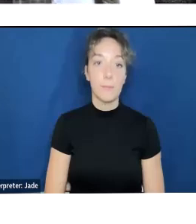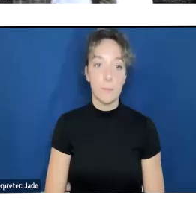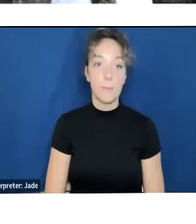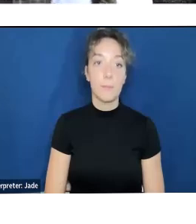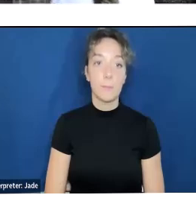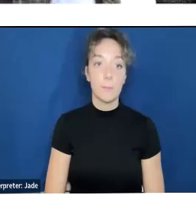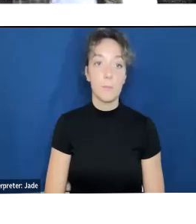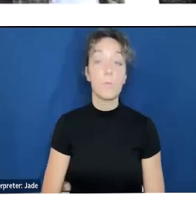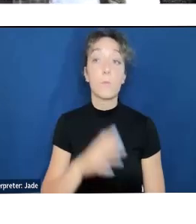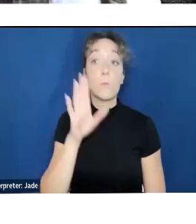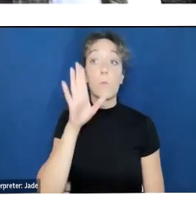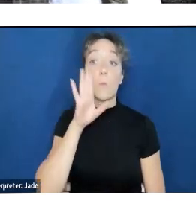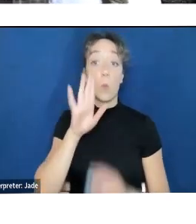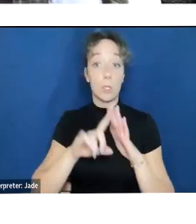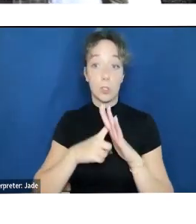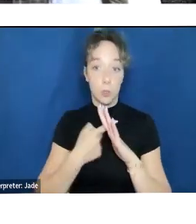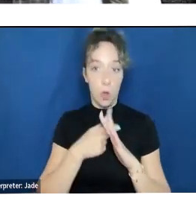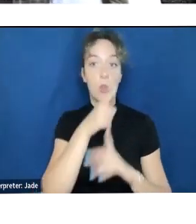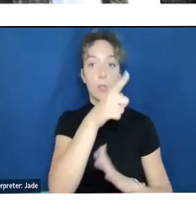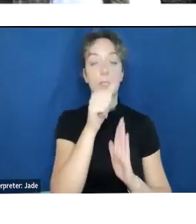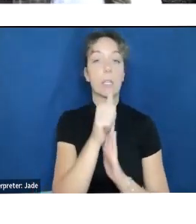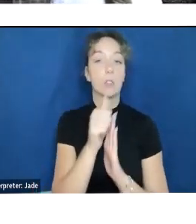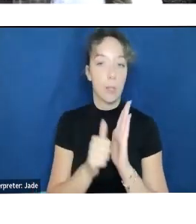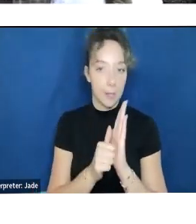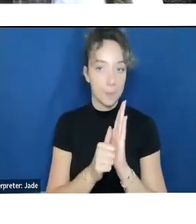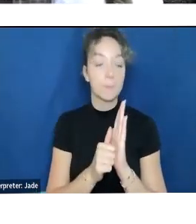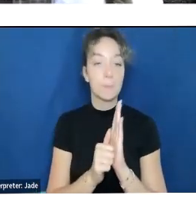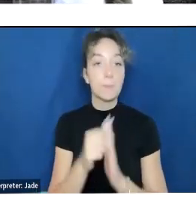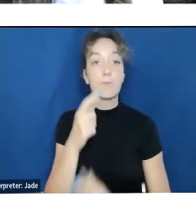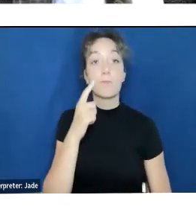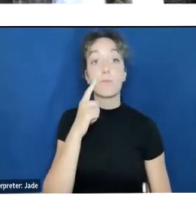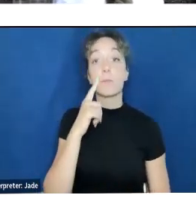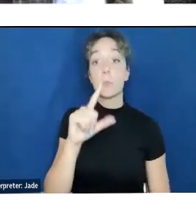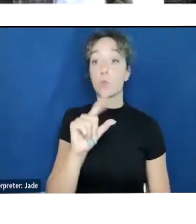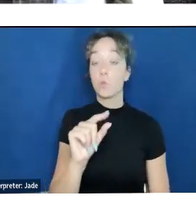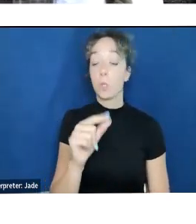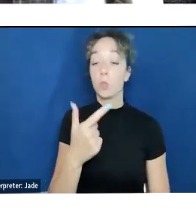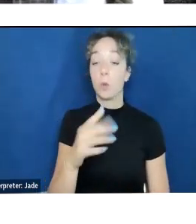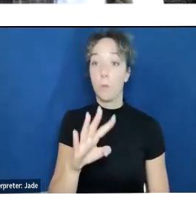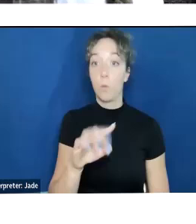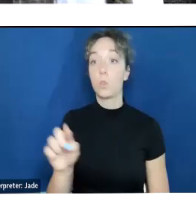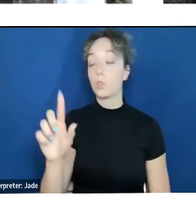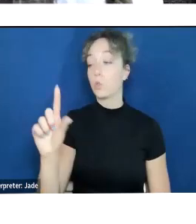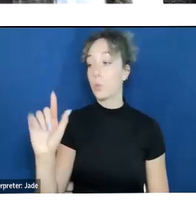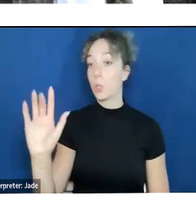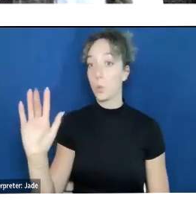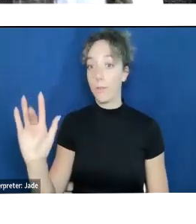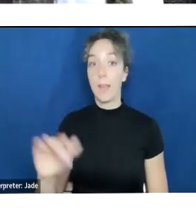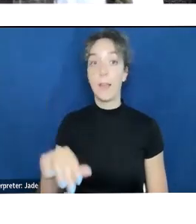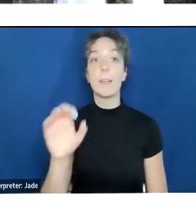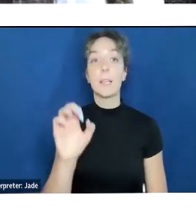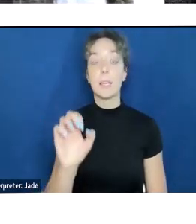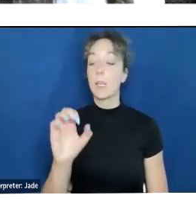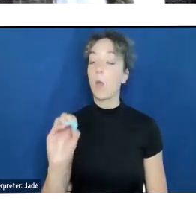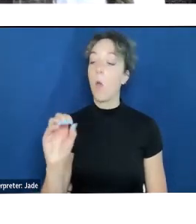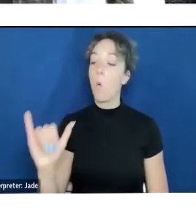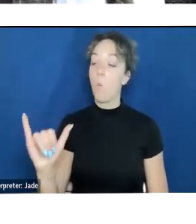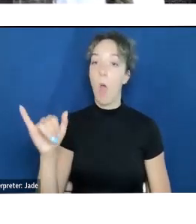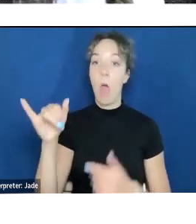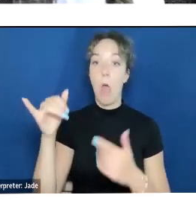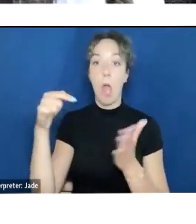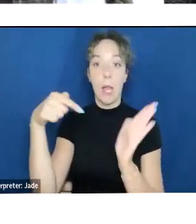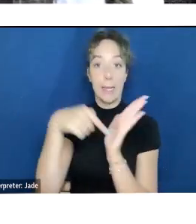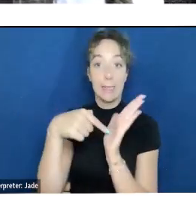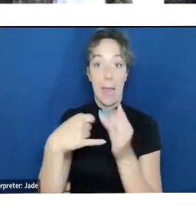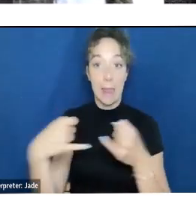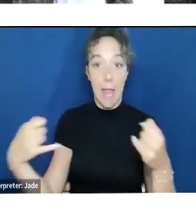We'll begin with our agenda for 24-25 EOY Deadlines and Reminders.